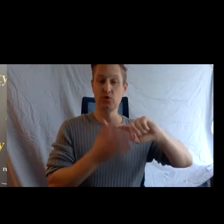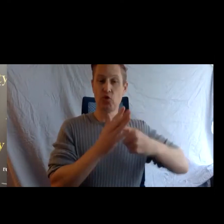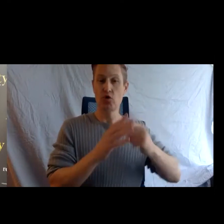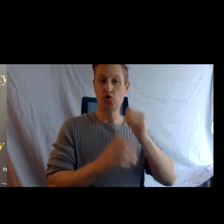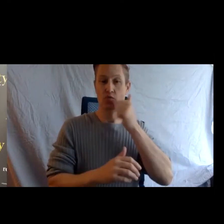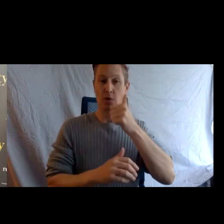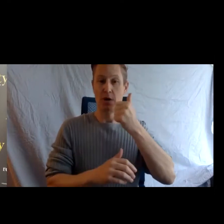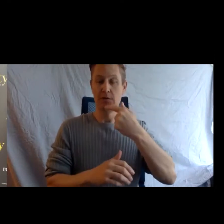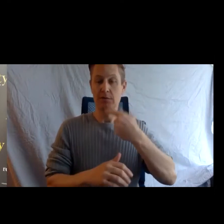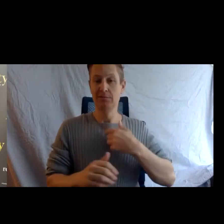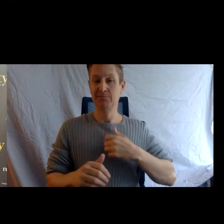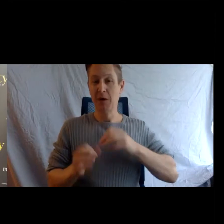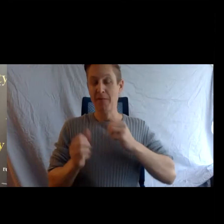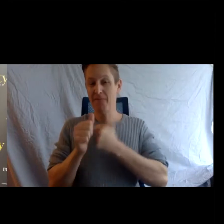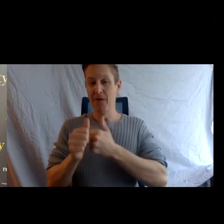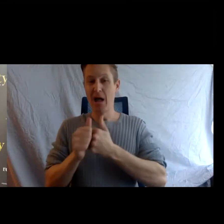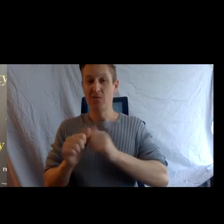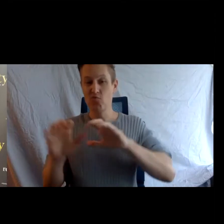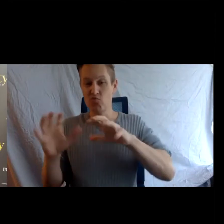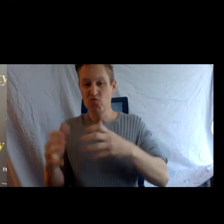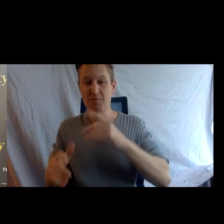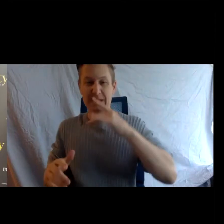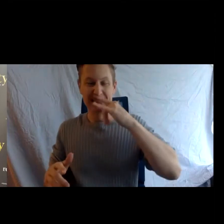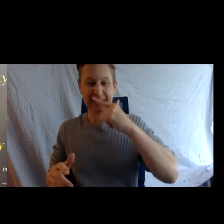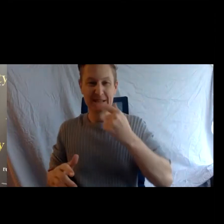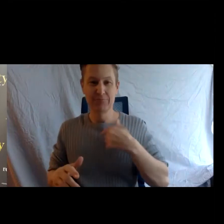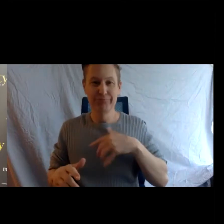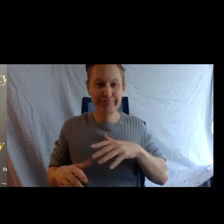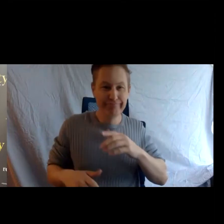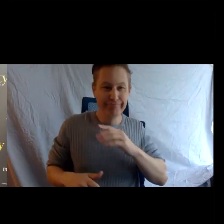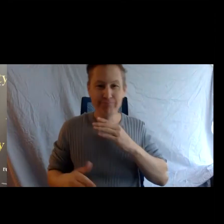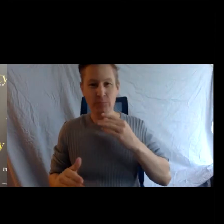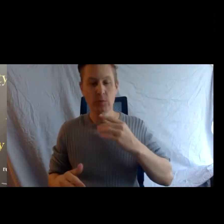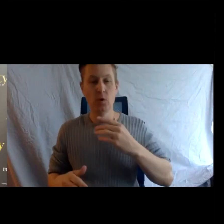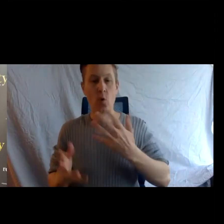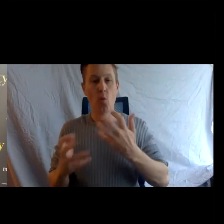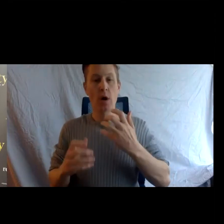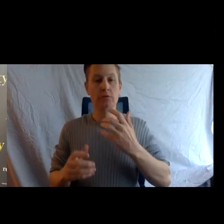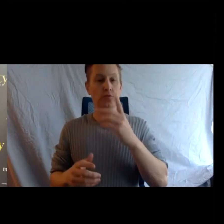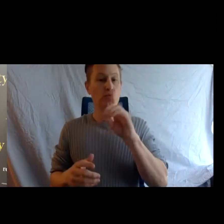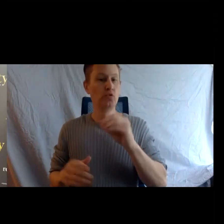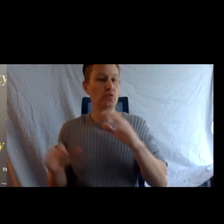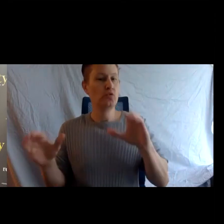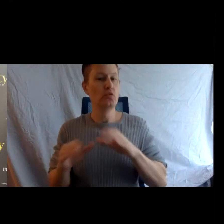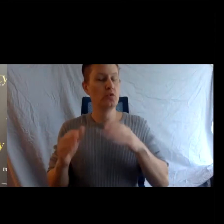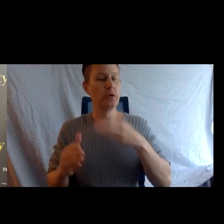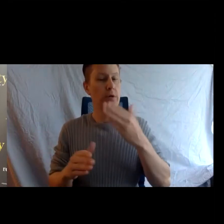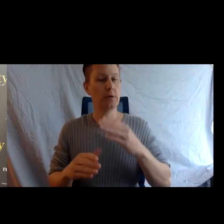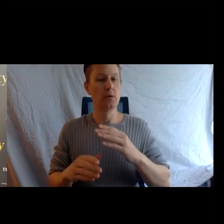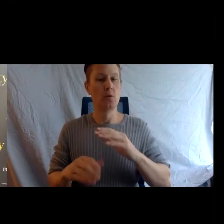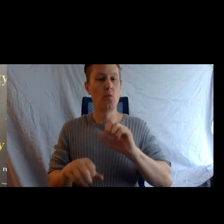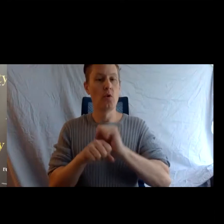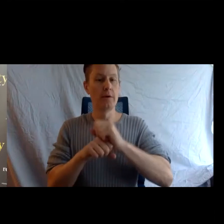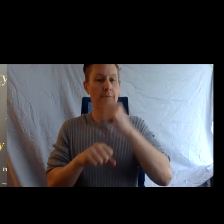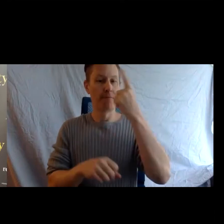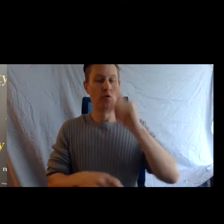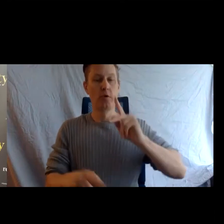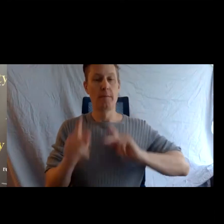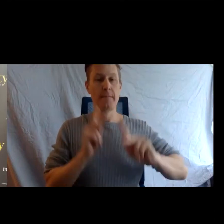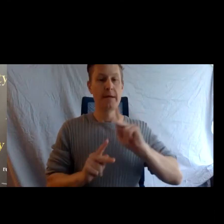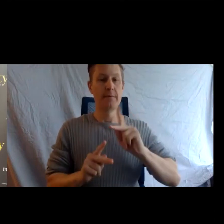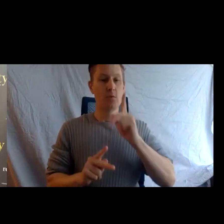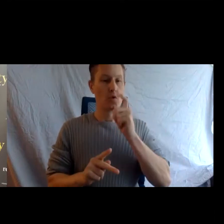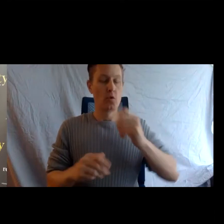stealthy do-gooder kids who harness the art of distraction to perform anonymous acts of kindness for the residents of